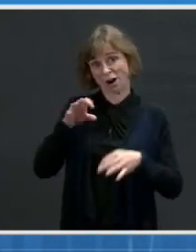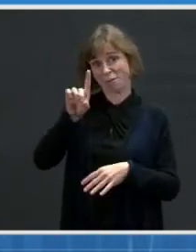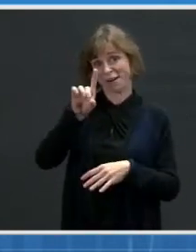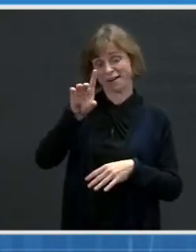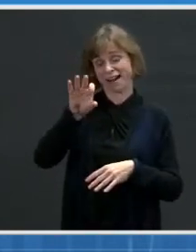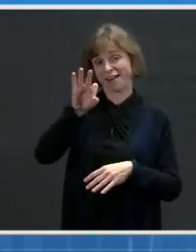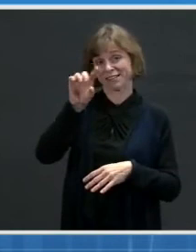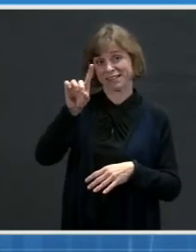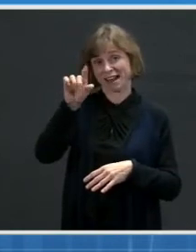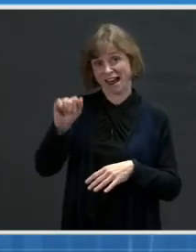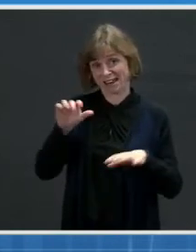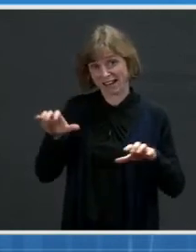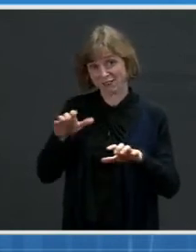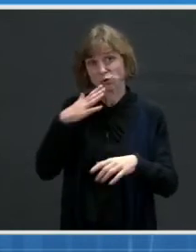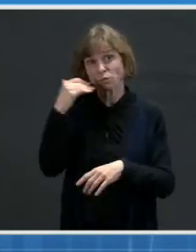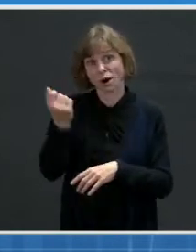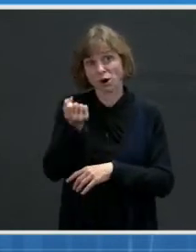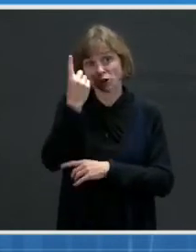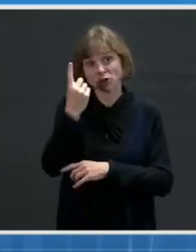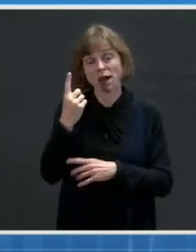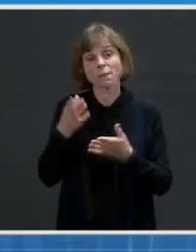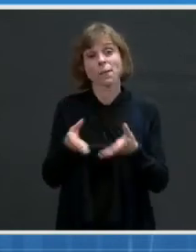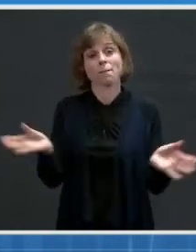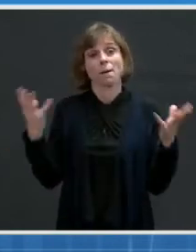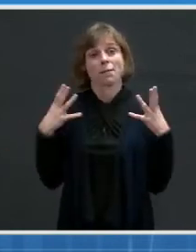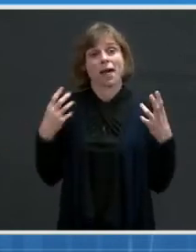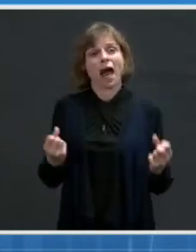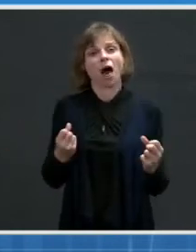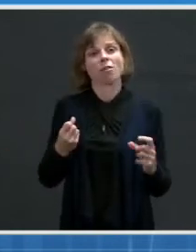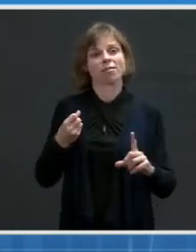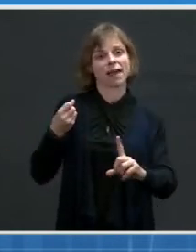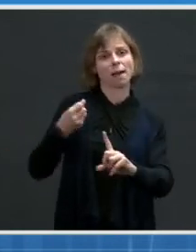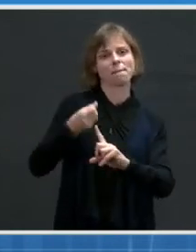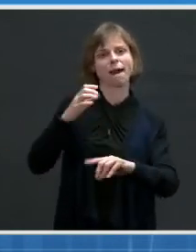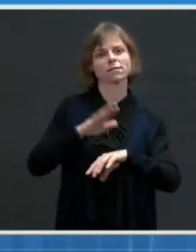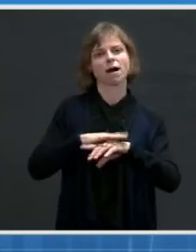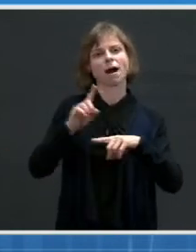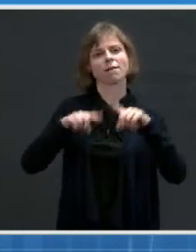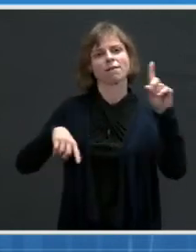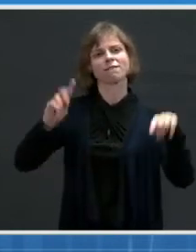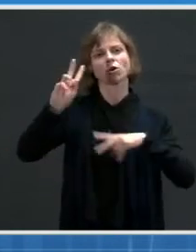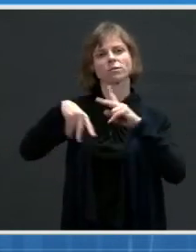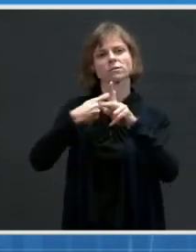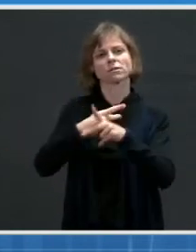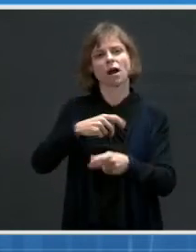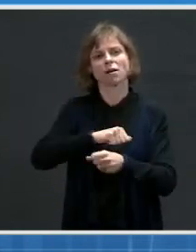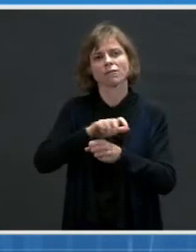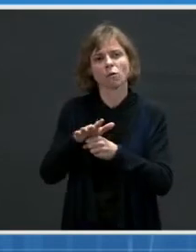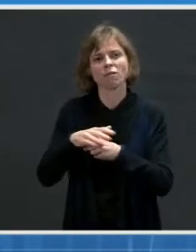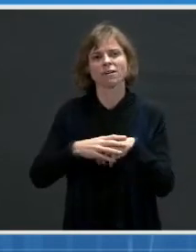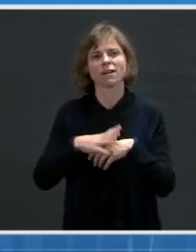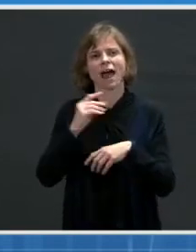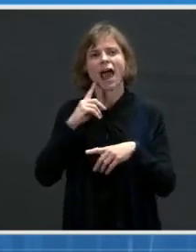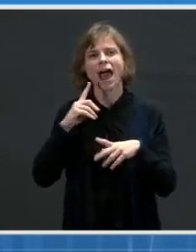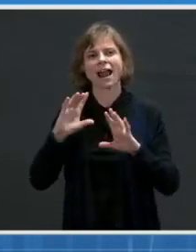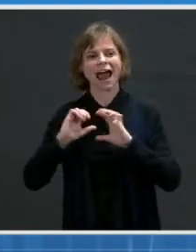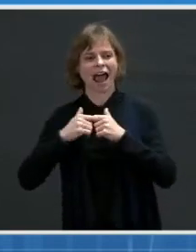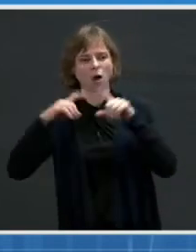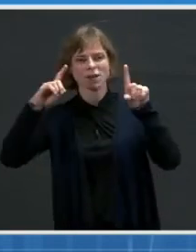the public health impact on the variants and the impact on the test performances,